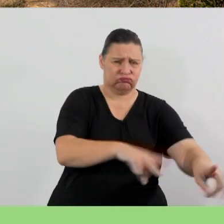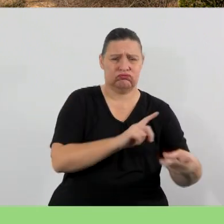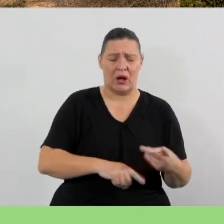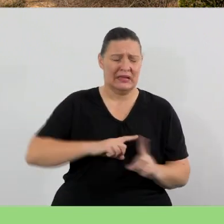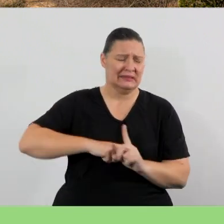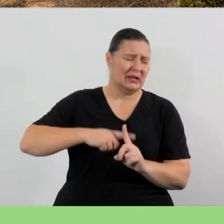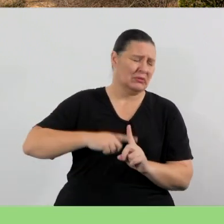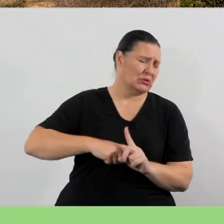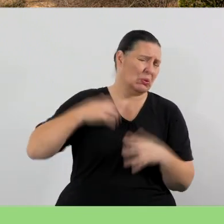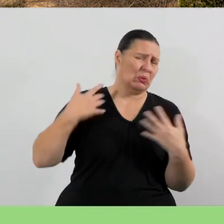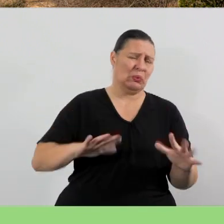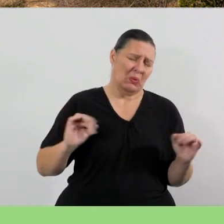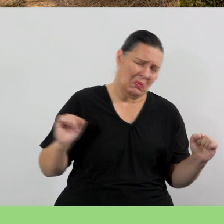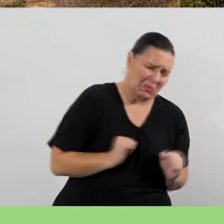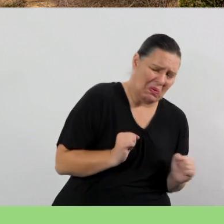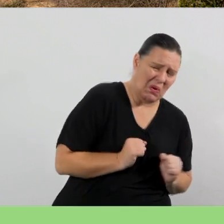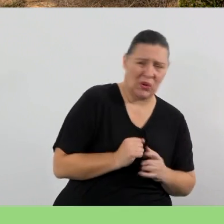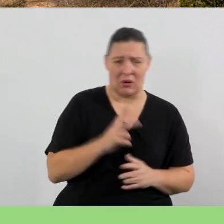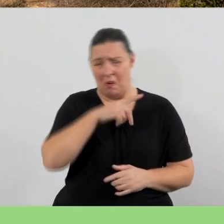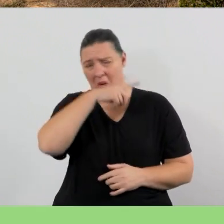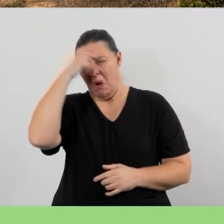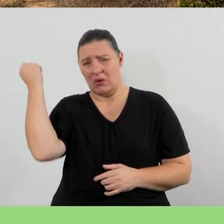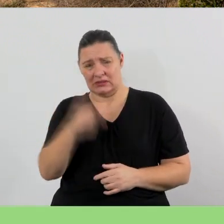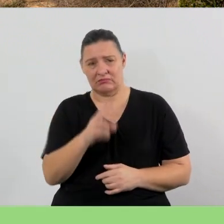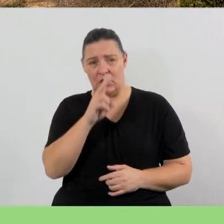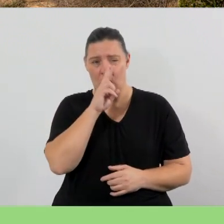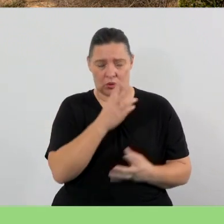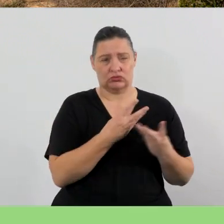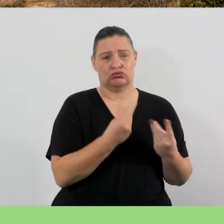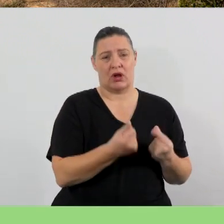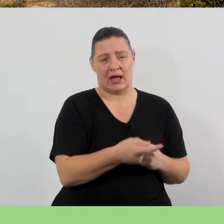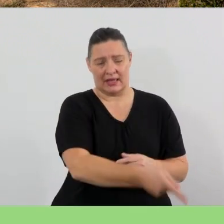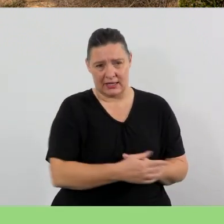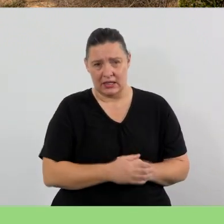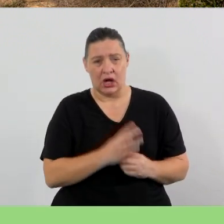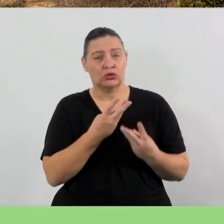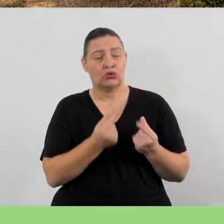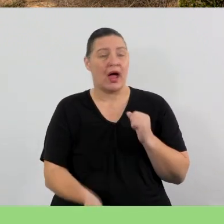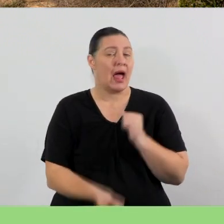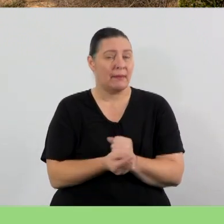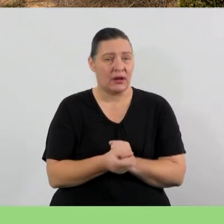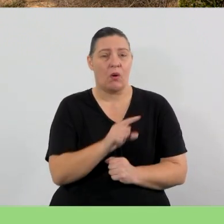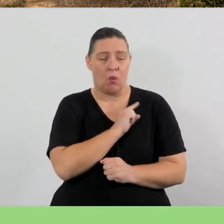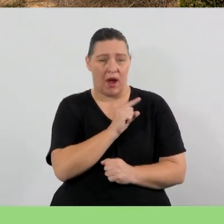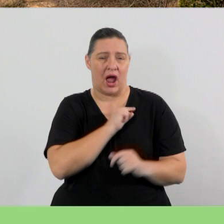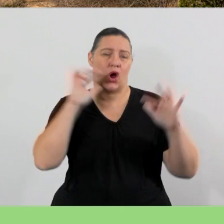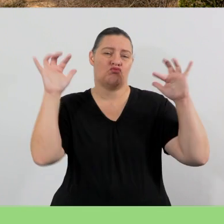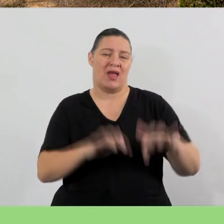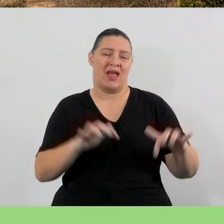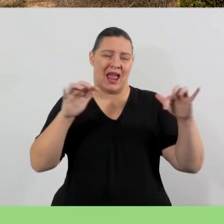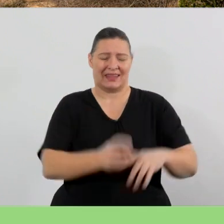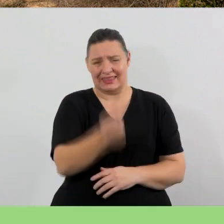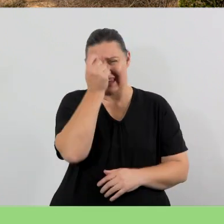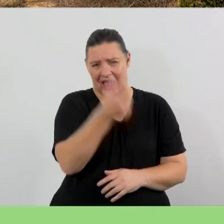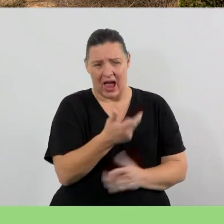extreme temperatures. We are going to start by looking at droughts. Droughts occur when there is little or no